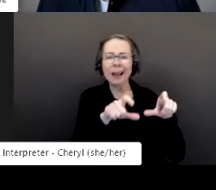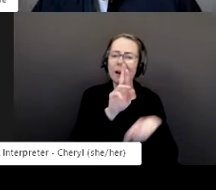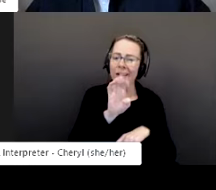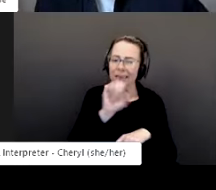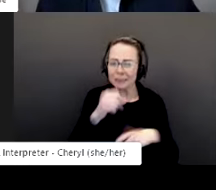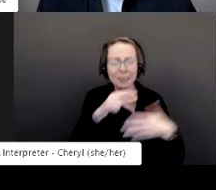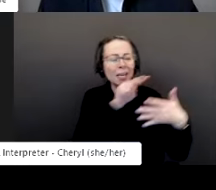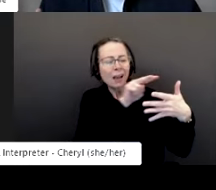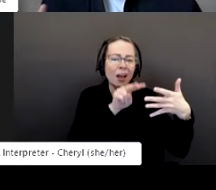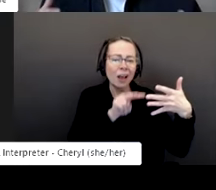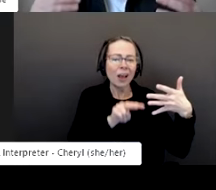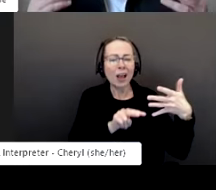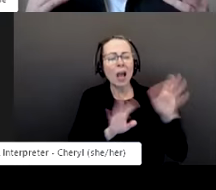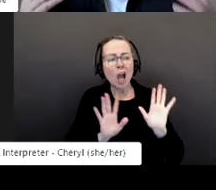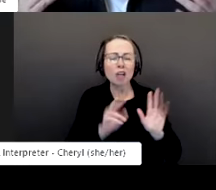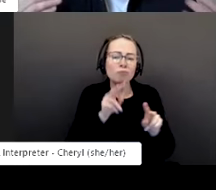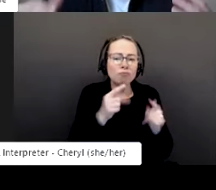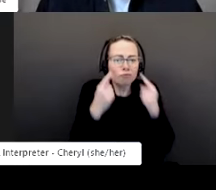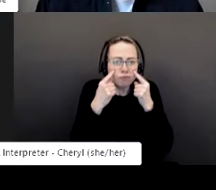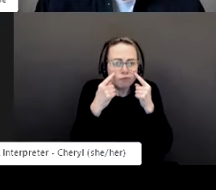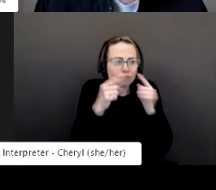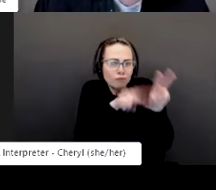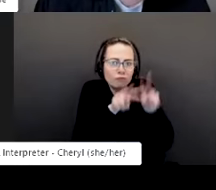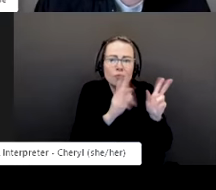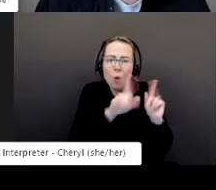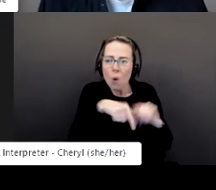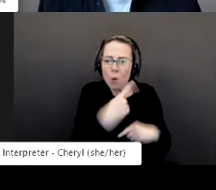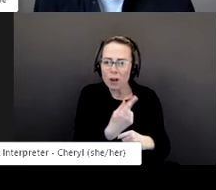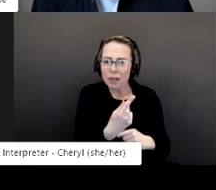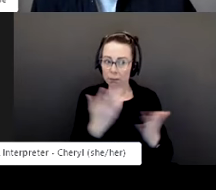stuff, one of the first things you might want to do is transfer money between accounts.